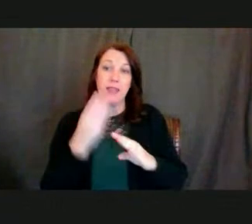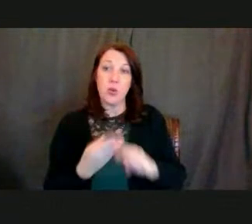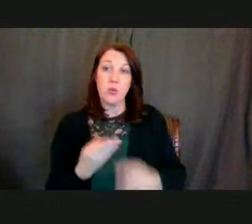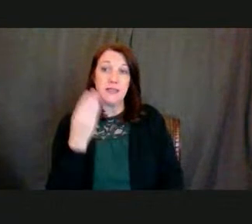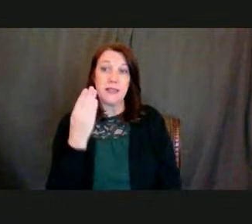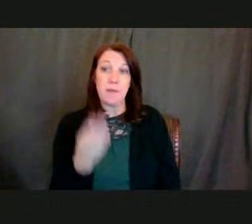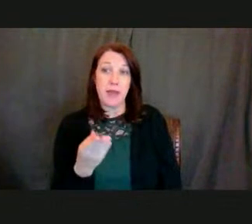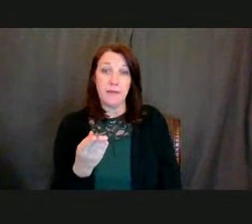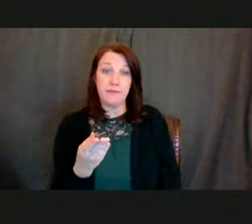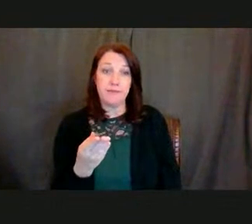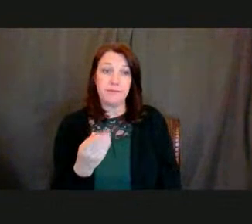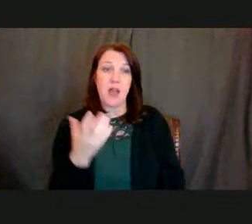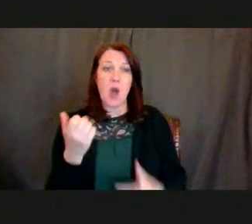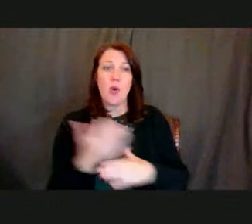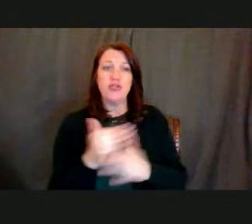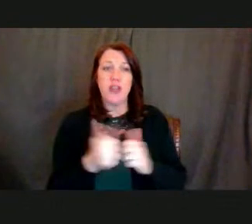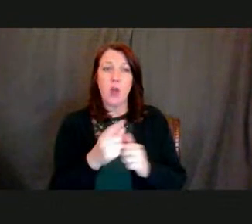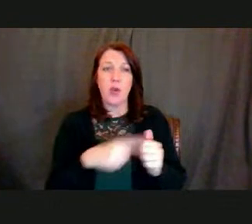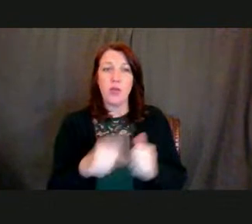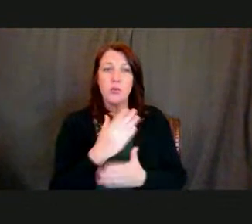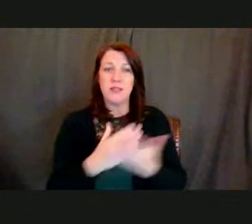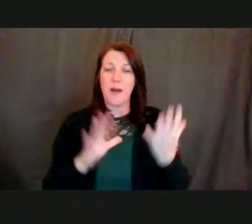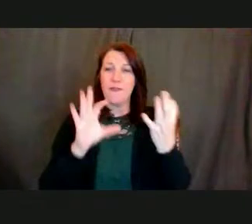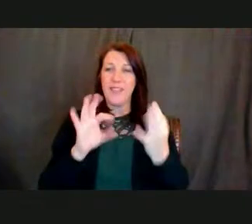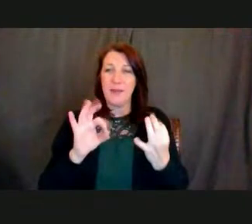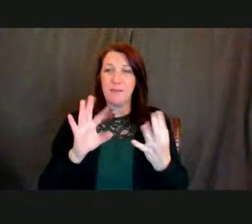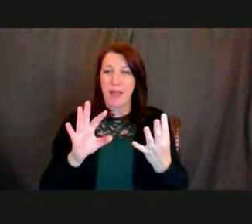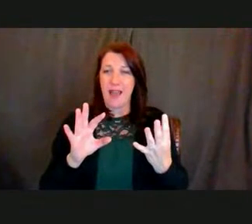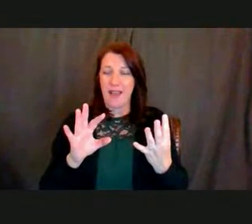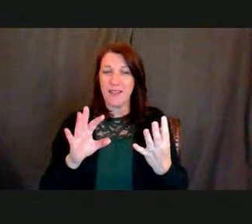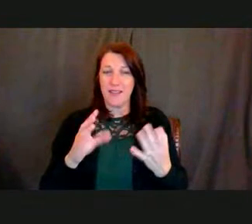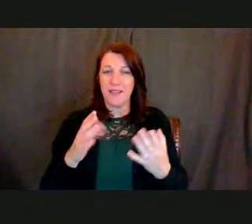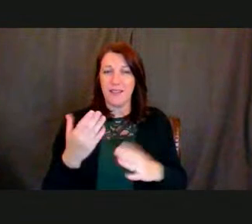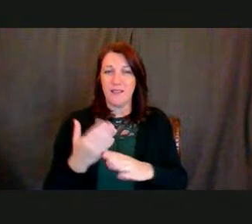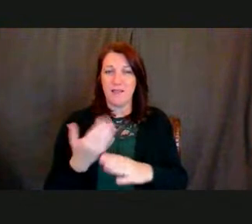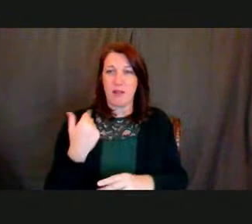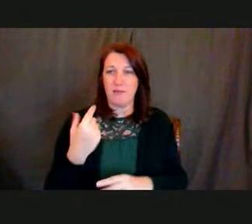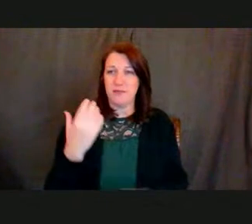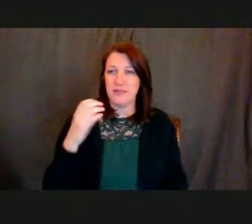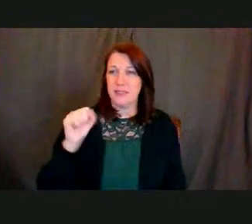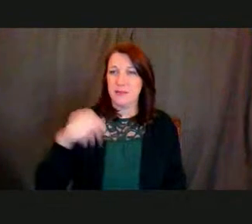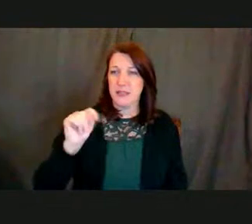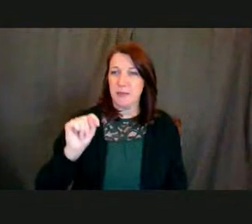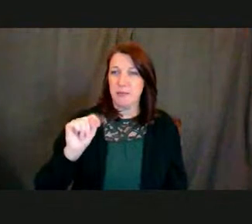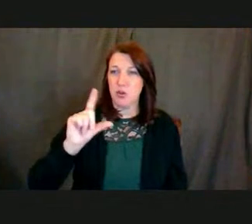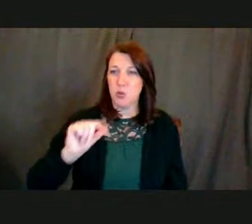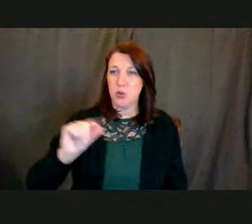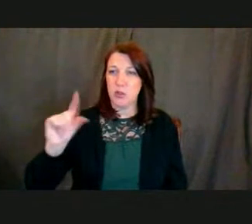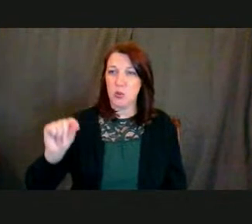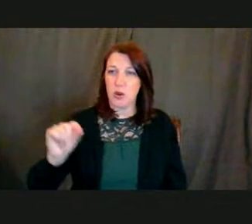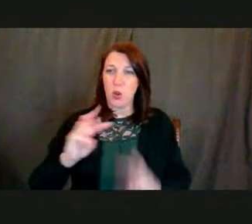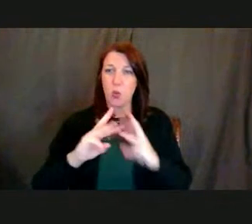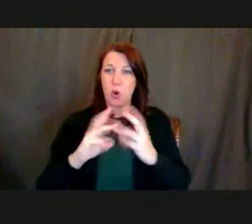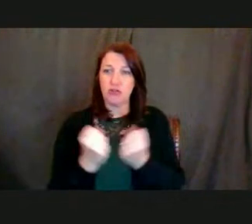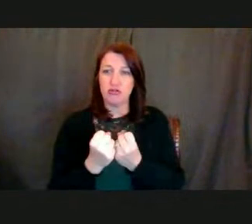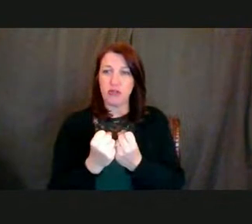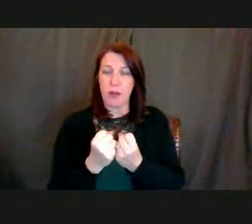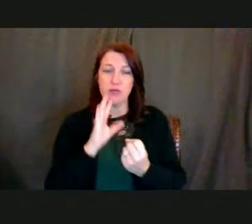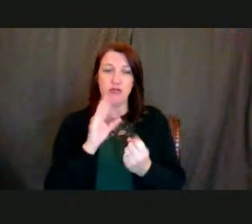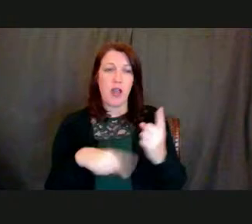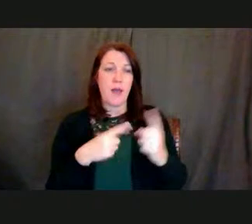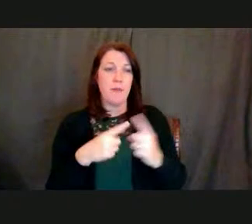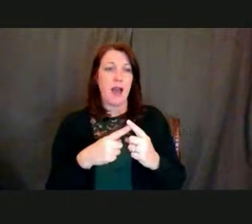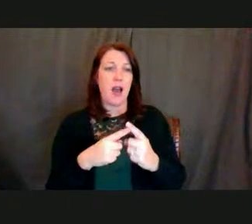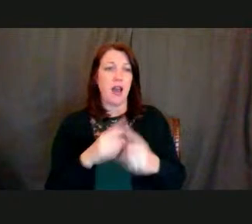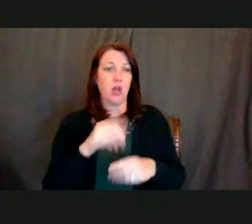want to share with you some feedback we received at a September 2020 workshop that we had on inclusion across the lifespan